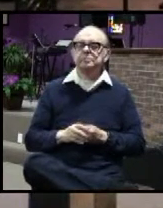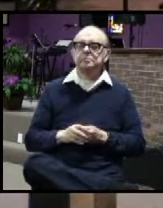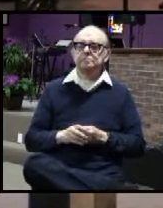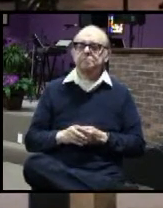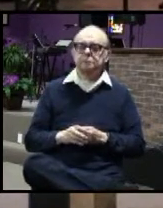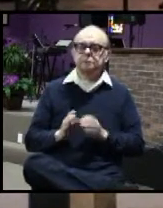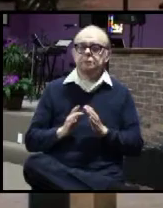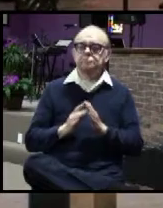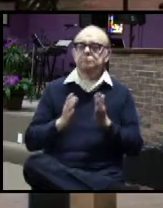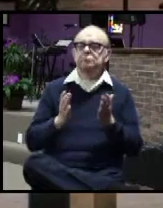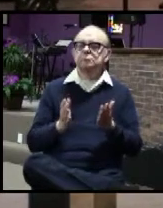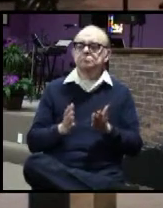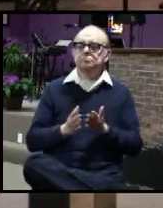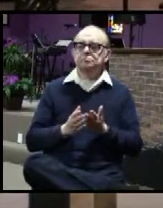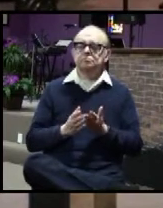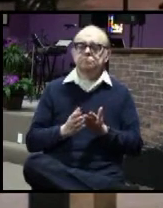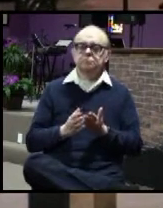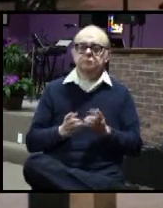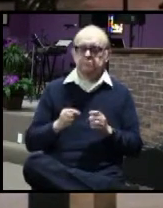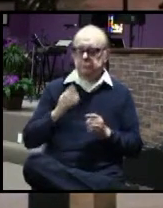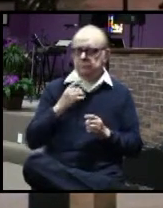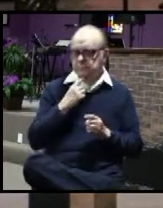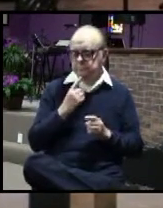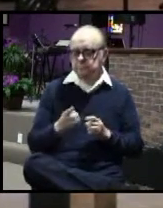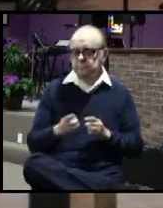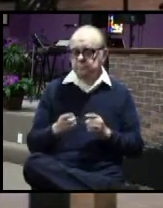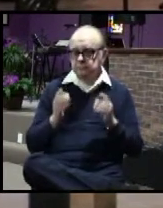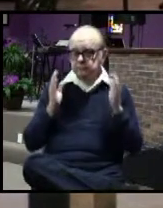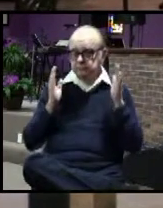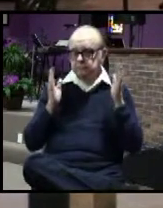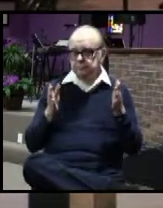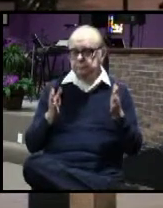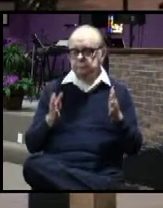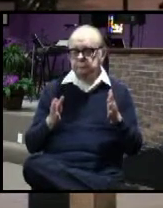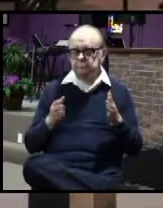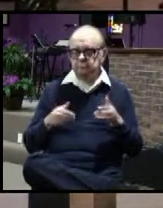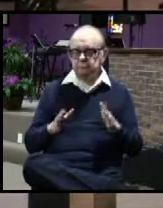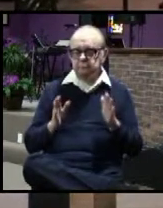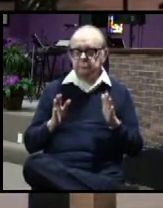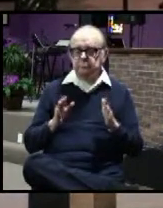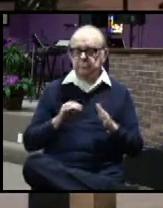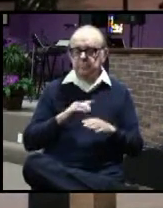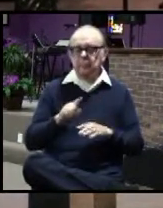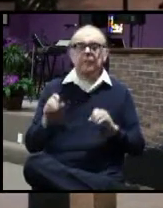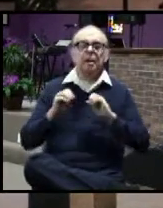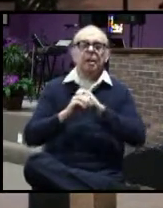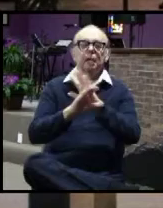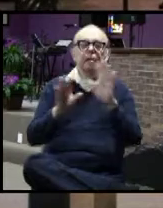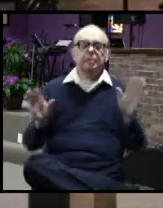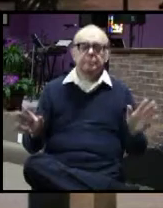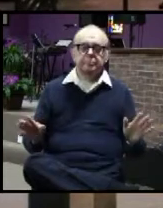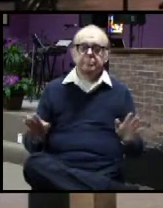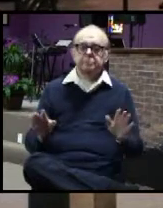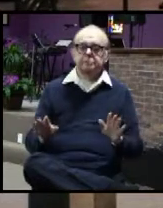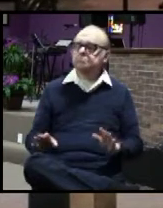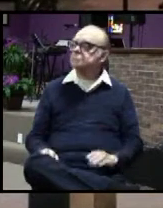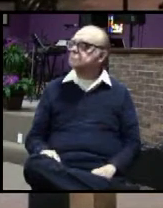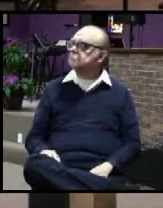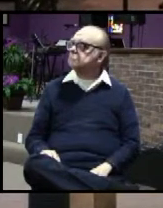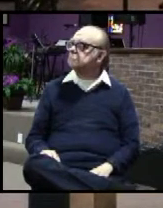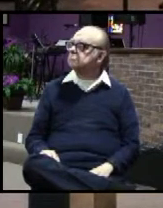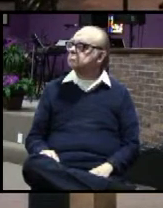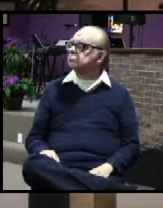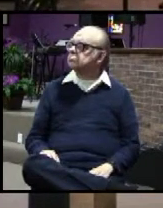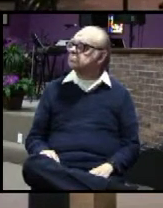Amen. The Bible, when God said, listen, let there be light. Mark, I need you to do me a favor,